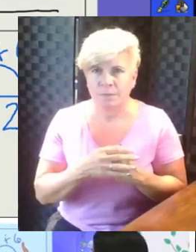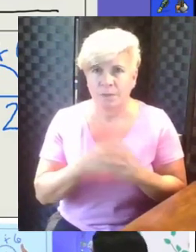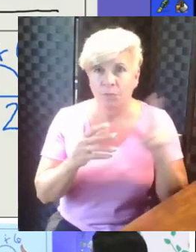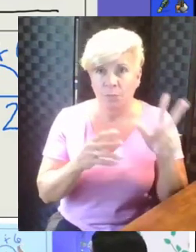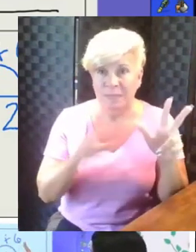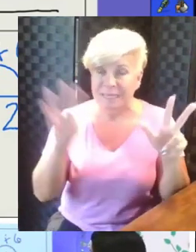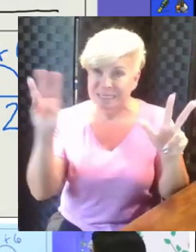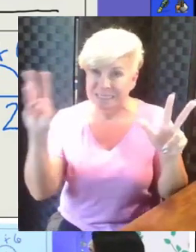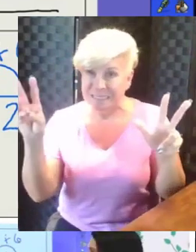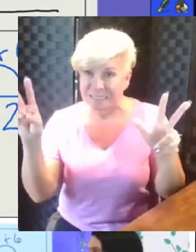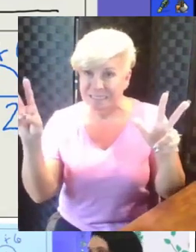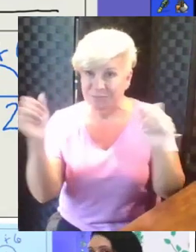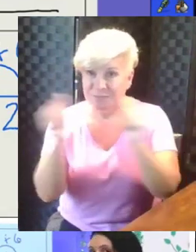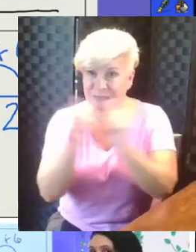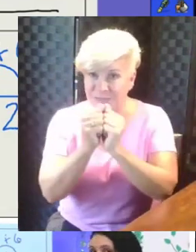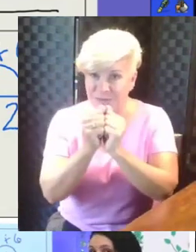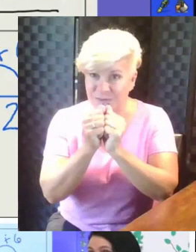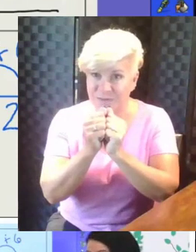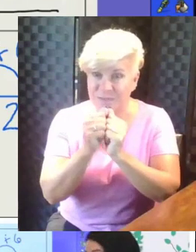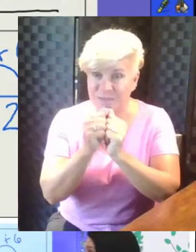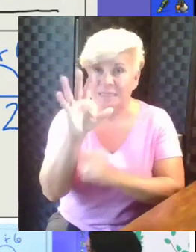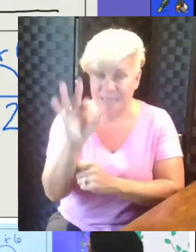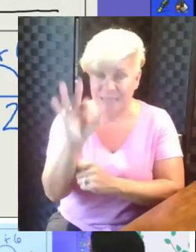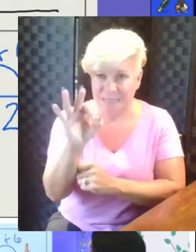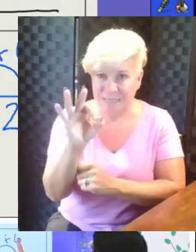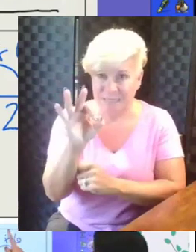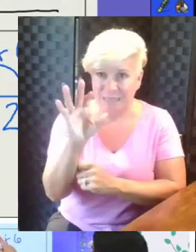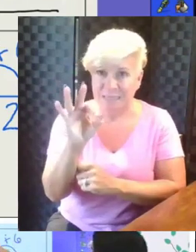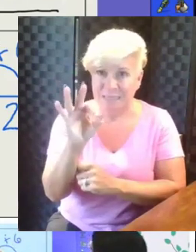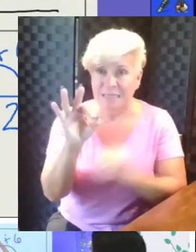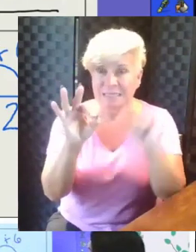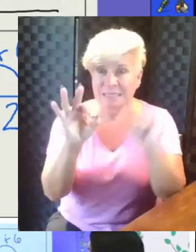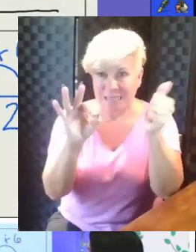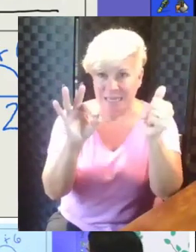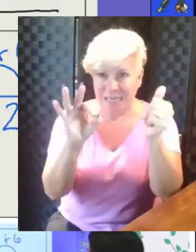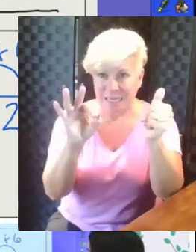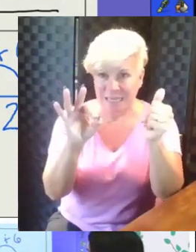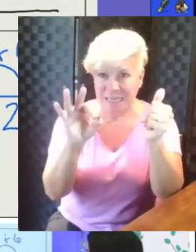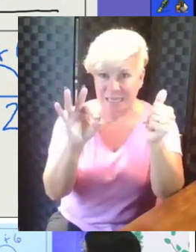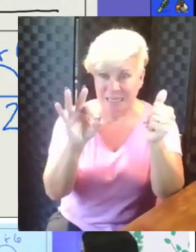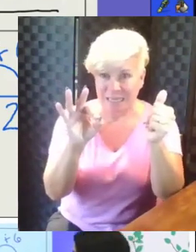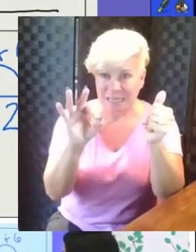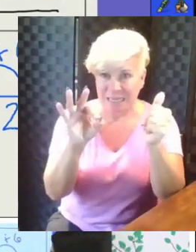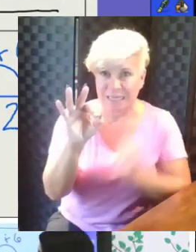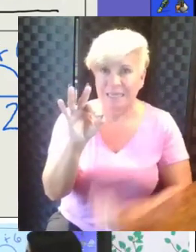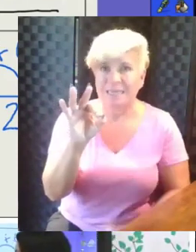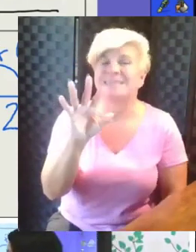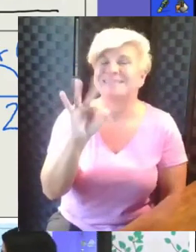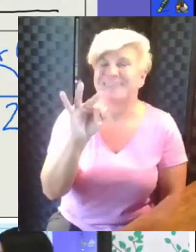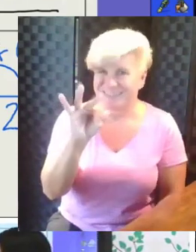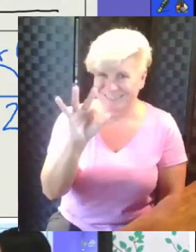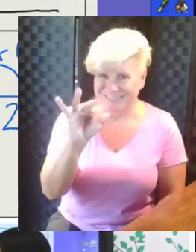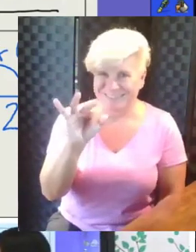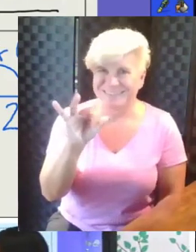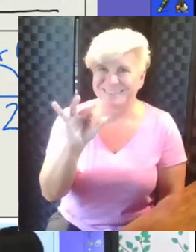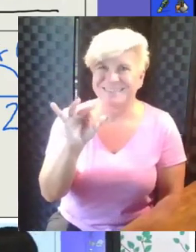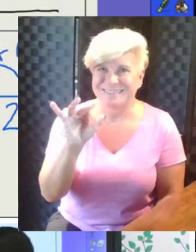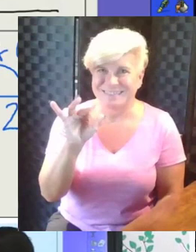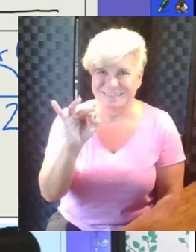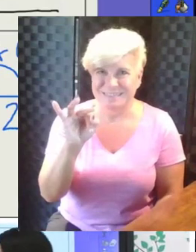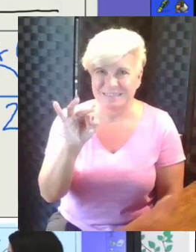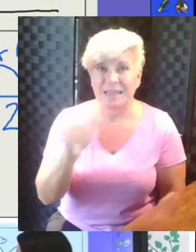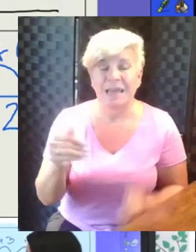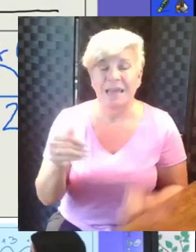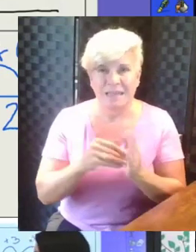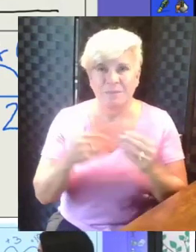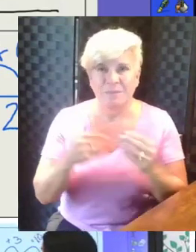3 and 6 is 9, plus 10 would be 19. So